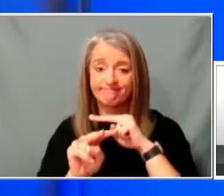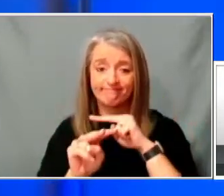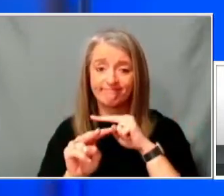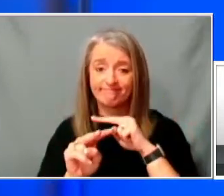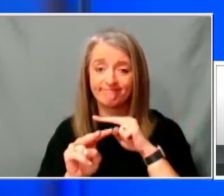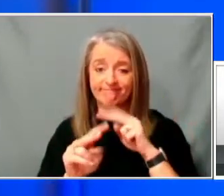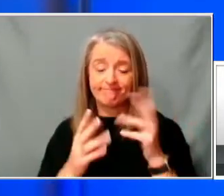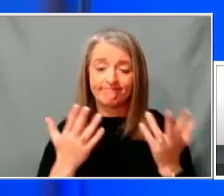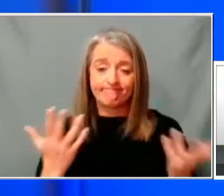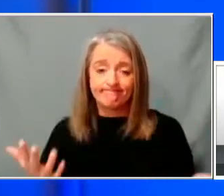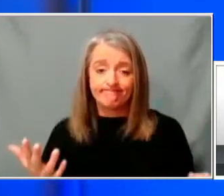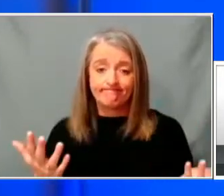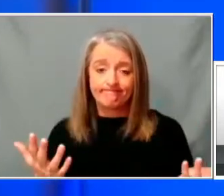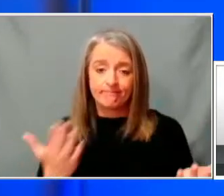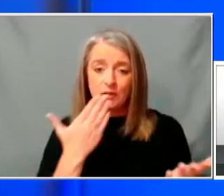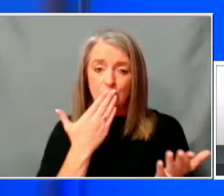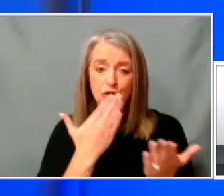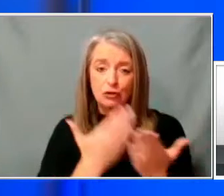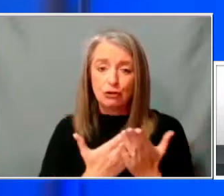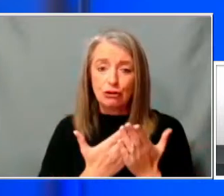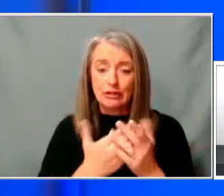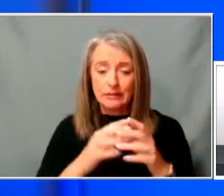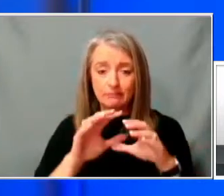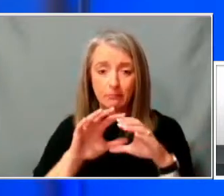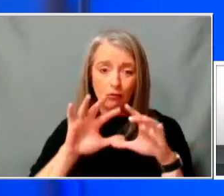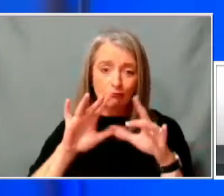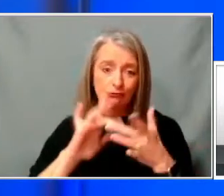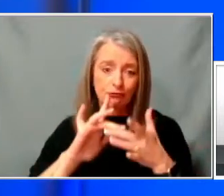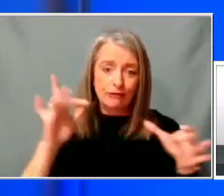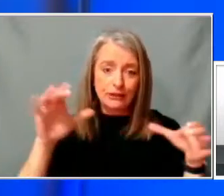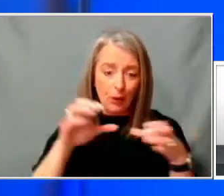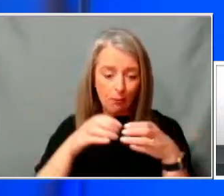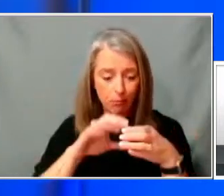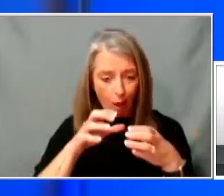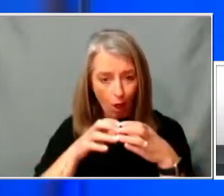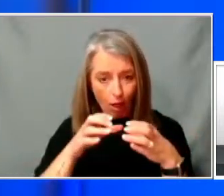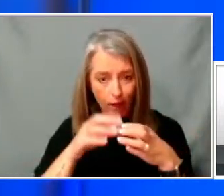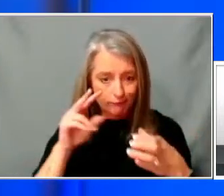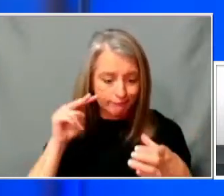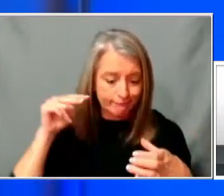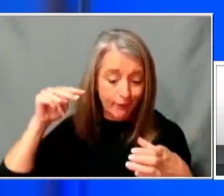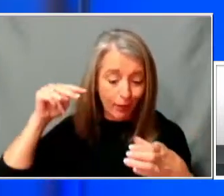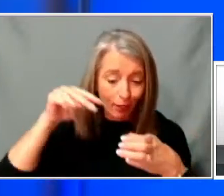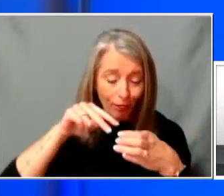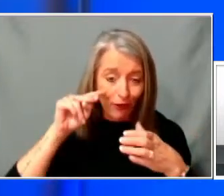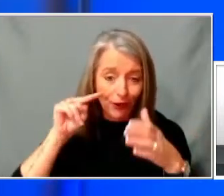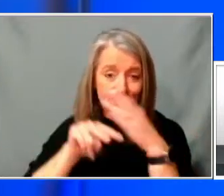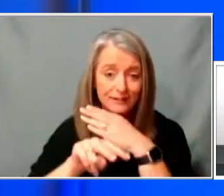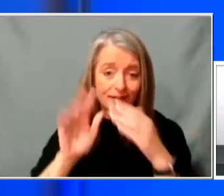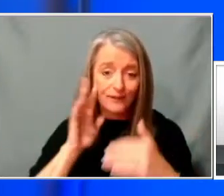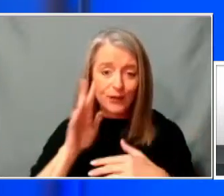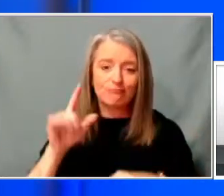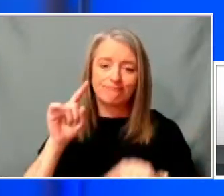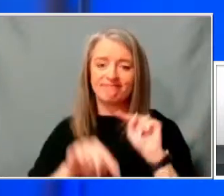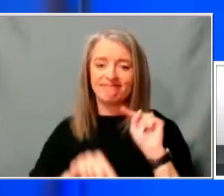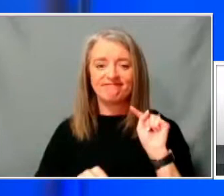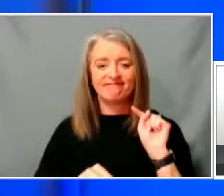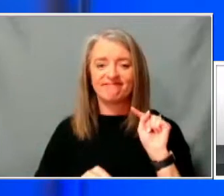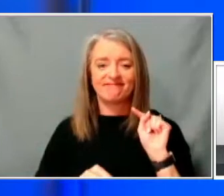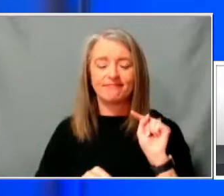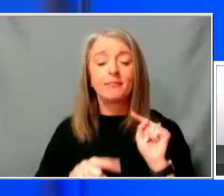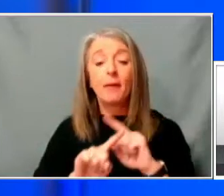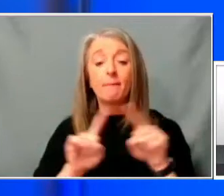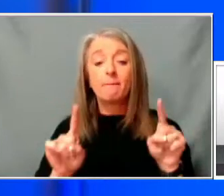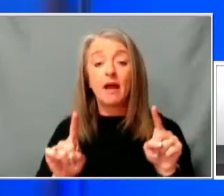good crystal ball or a model for projecting what the symptoms will be like, unfortunately. We hope